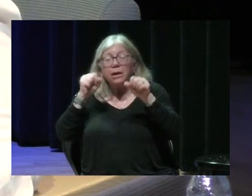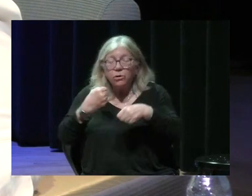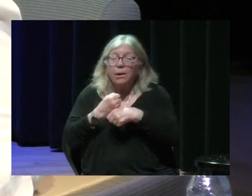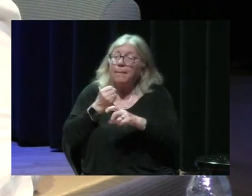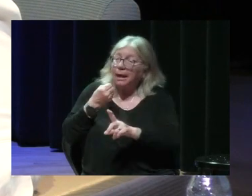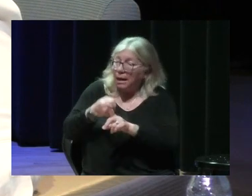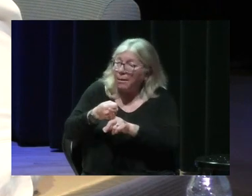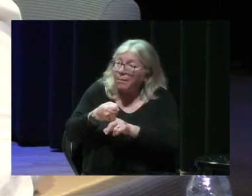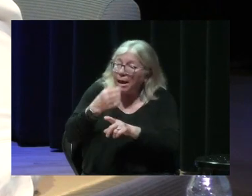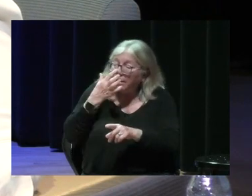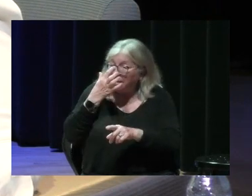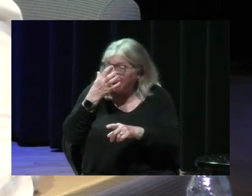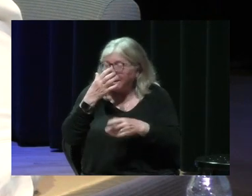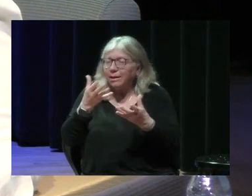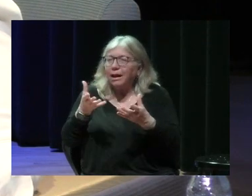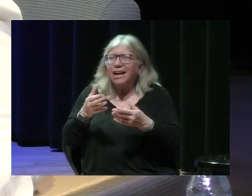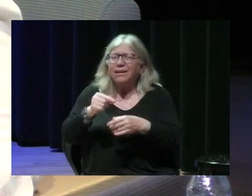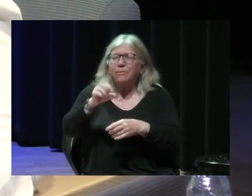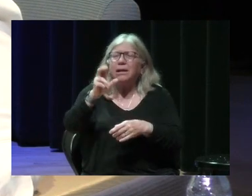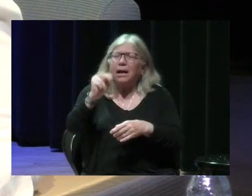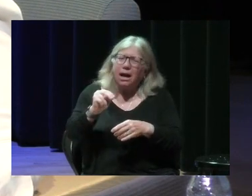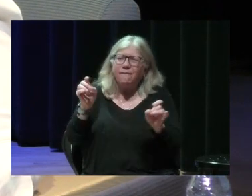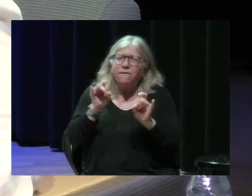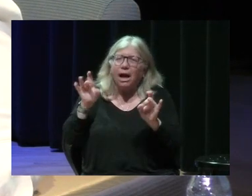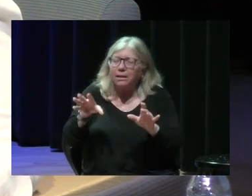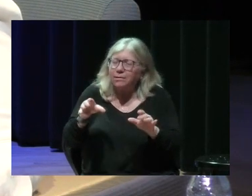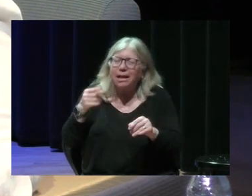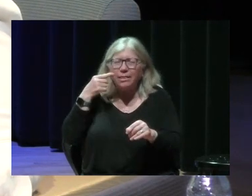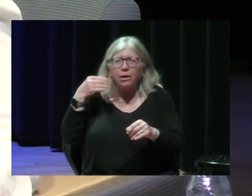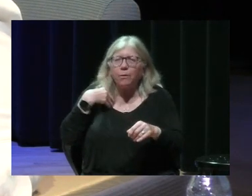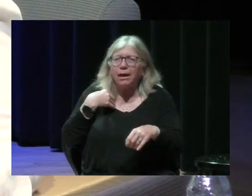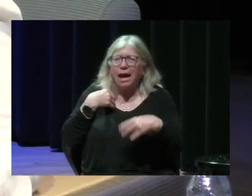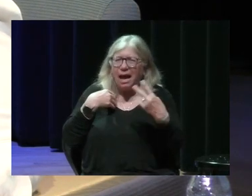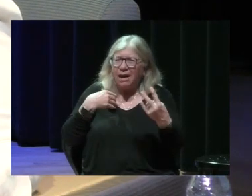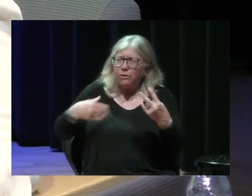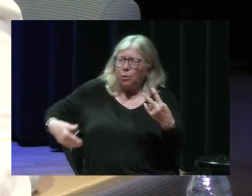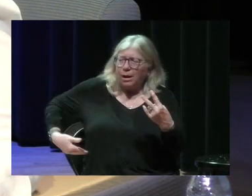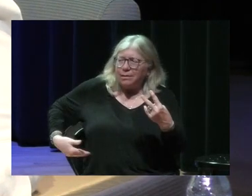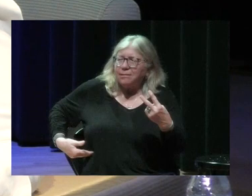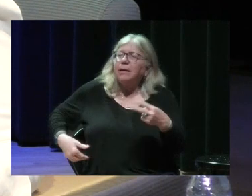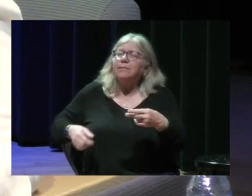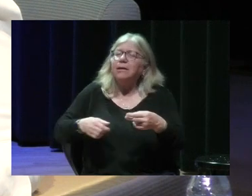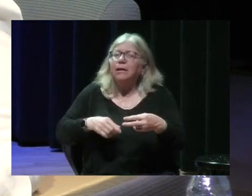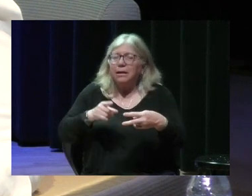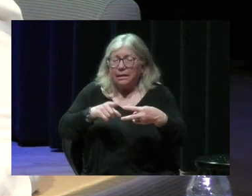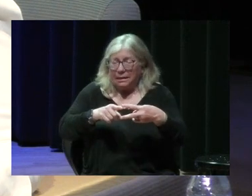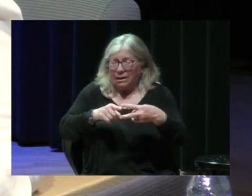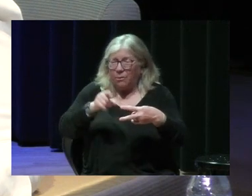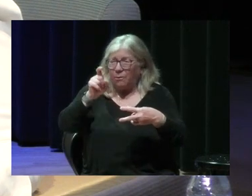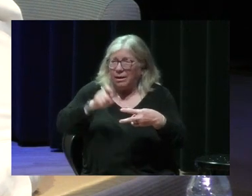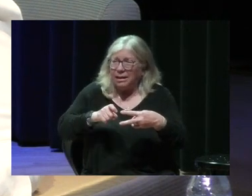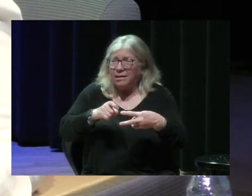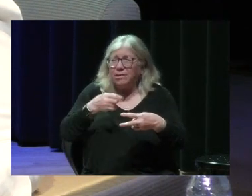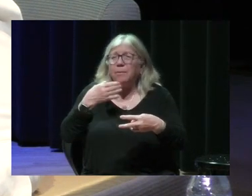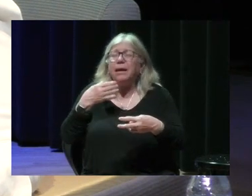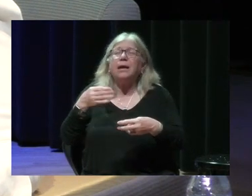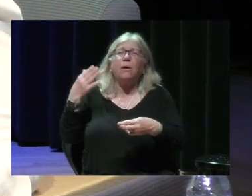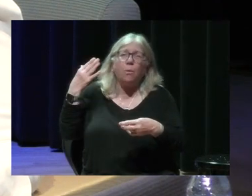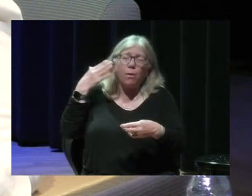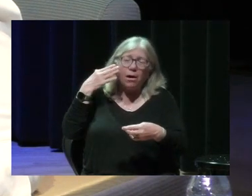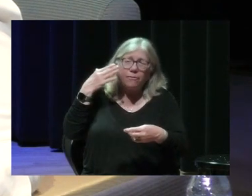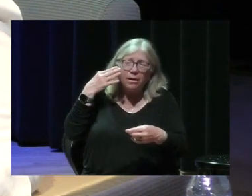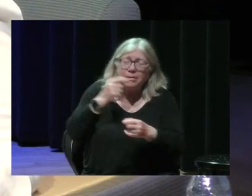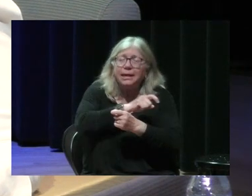impact. The other thing with gun violence, I think that we have two instincts about this. Either we need to be well-versed in